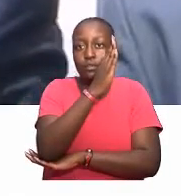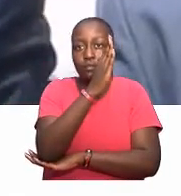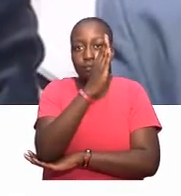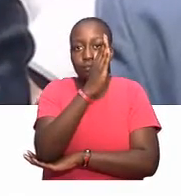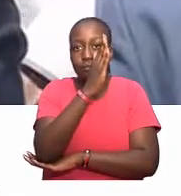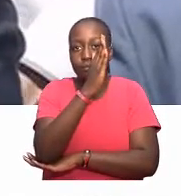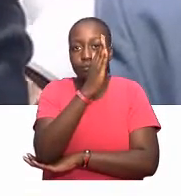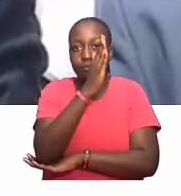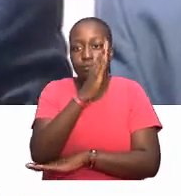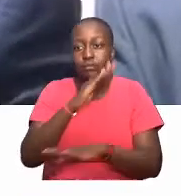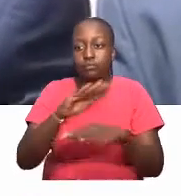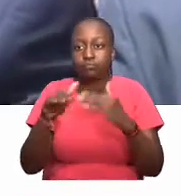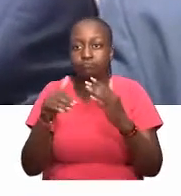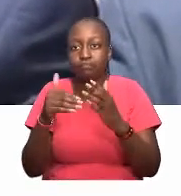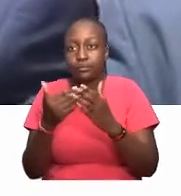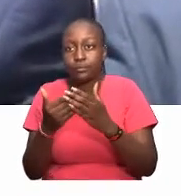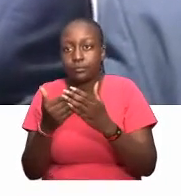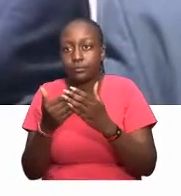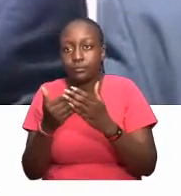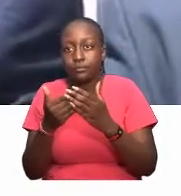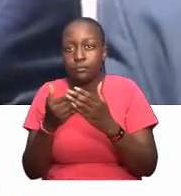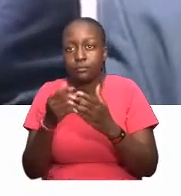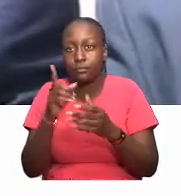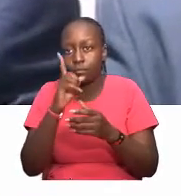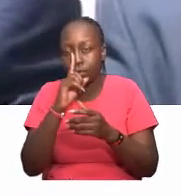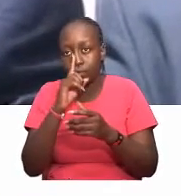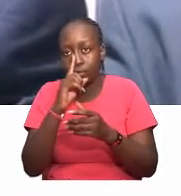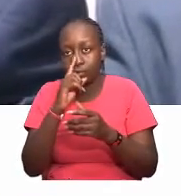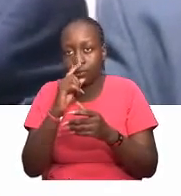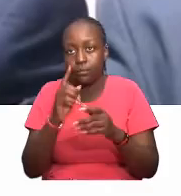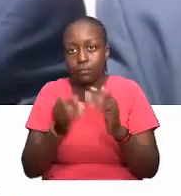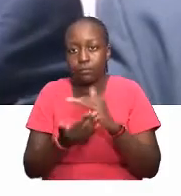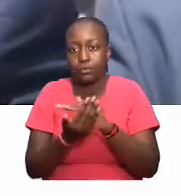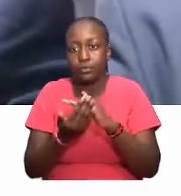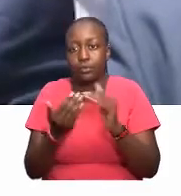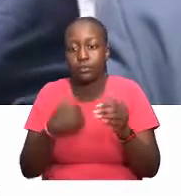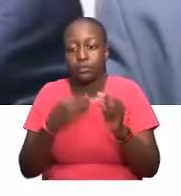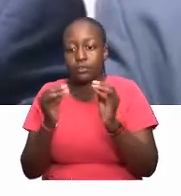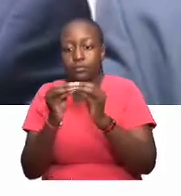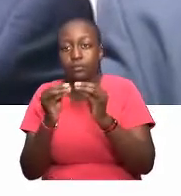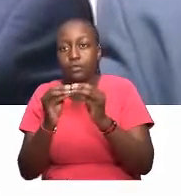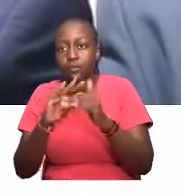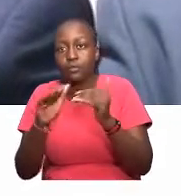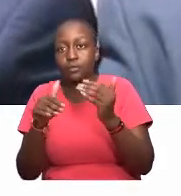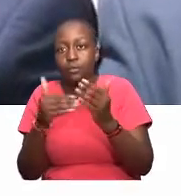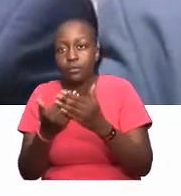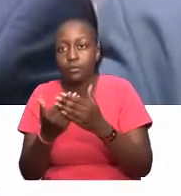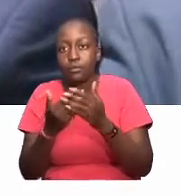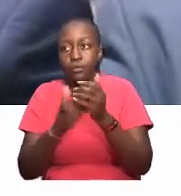county secretary. Tomorrow morning, God willing, I'll have a meeting with all the executive.